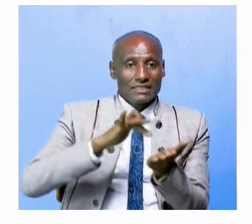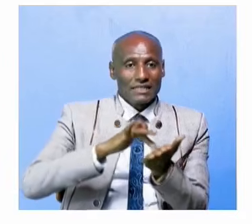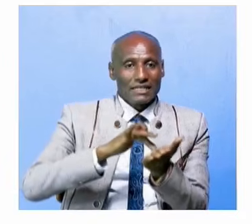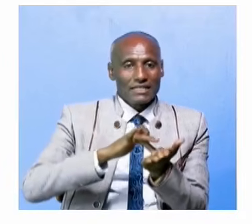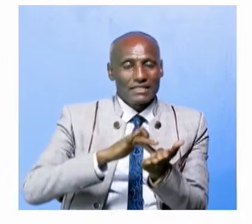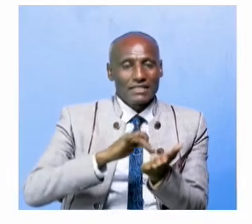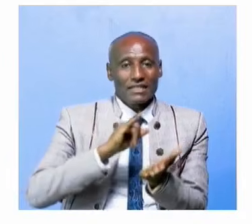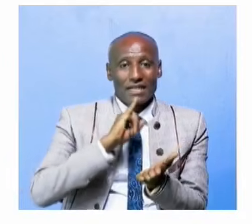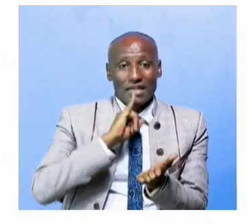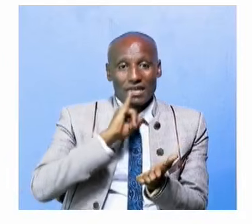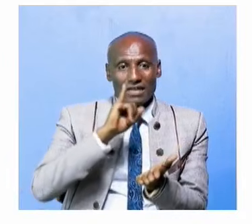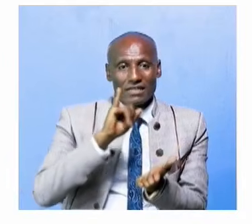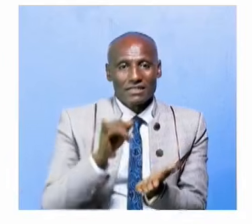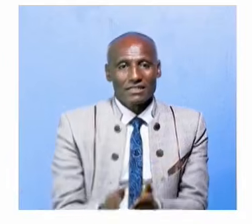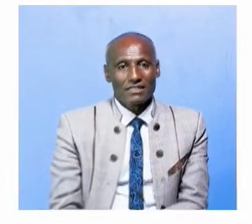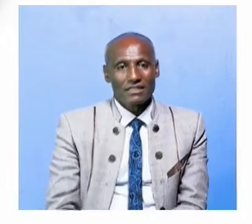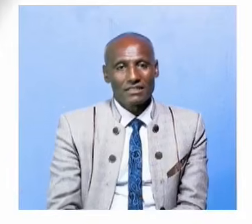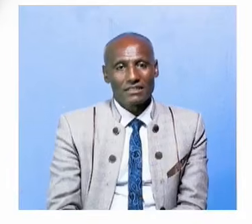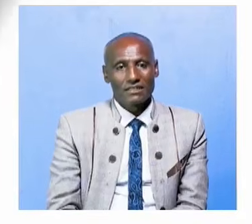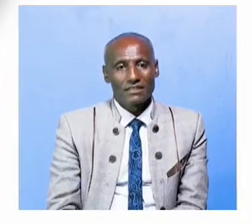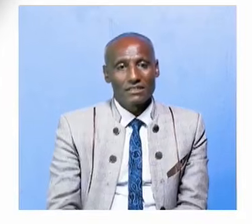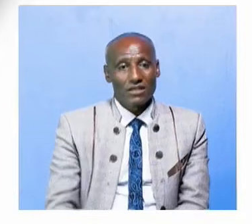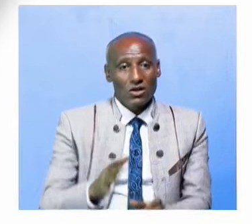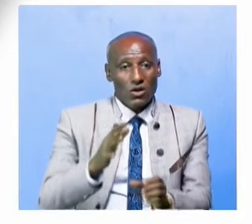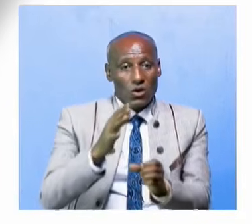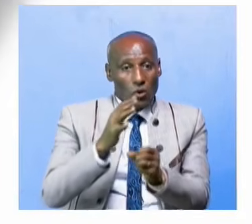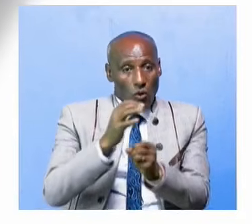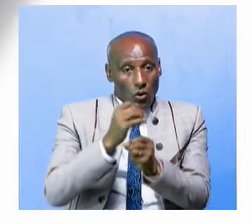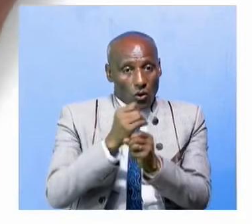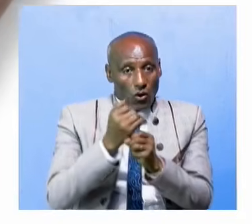center is holding